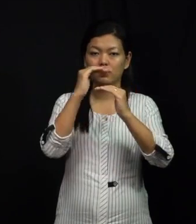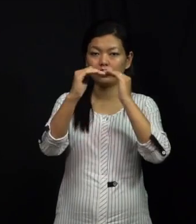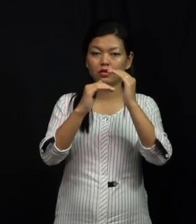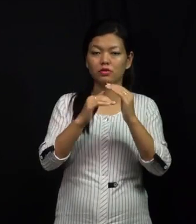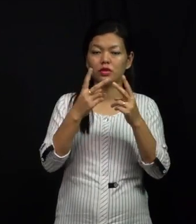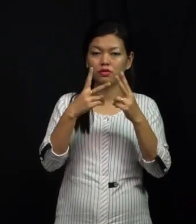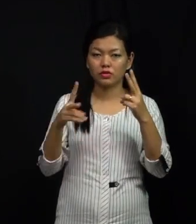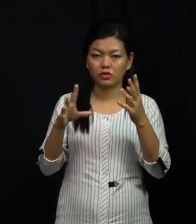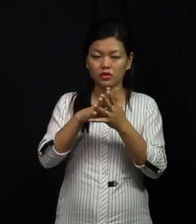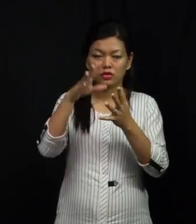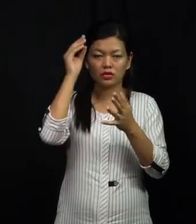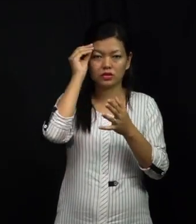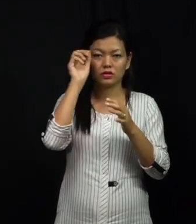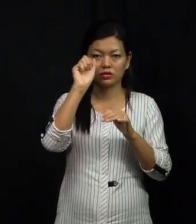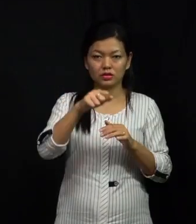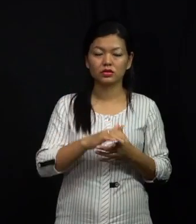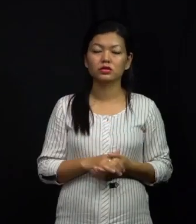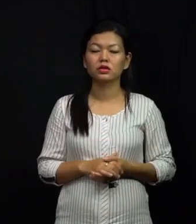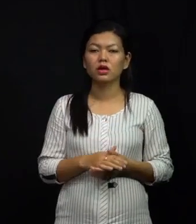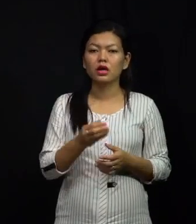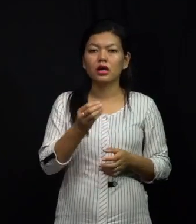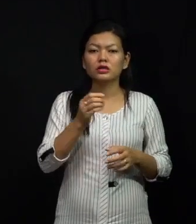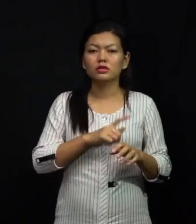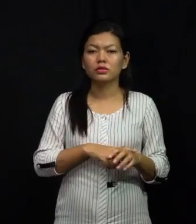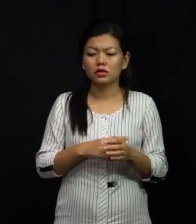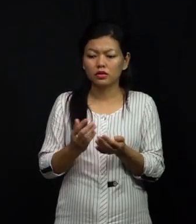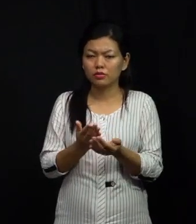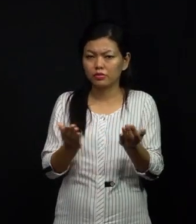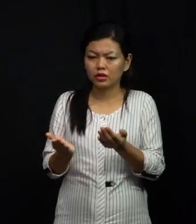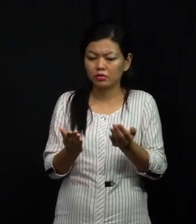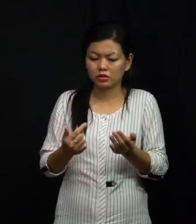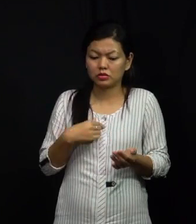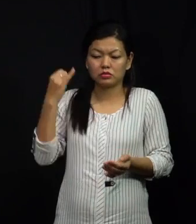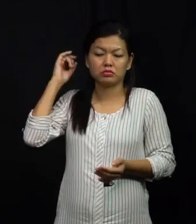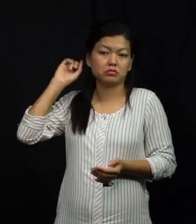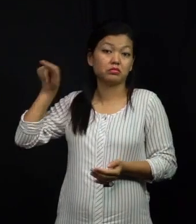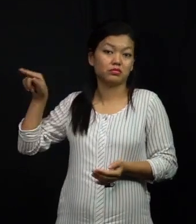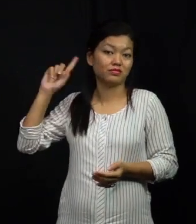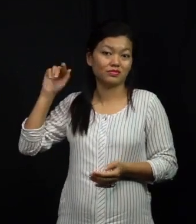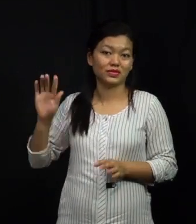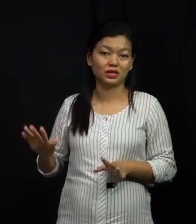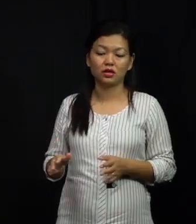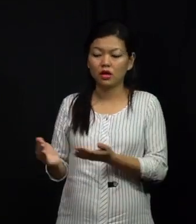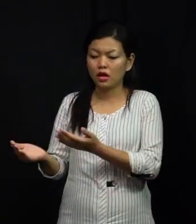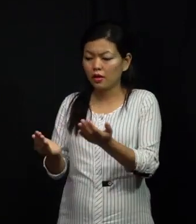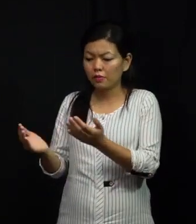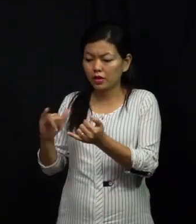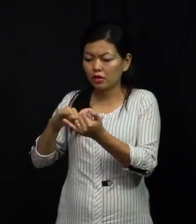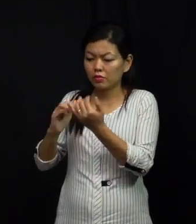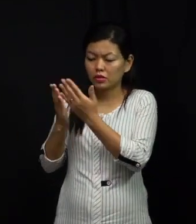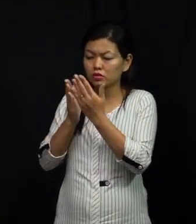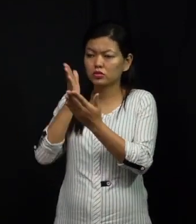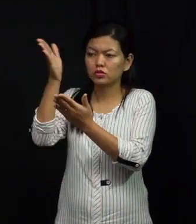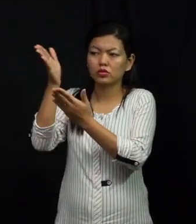try to underestimate the baby, because we feel that, oh, the child is not going to school, or the baby doesn't know how to speak,